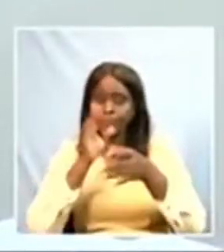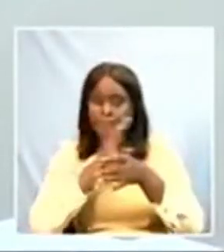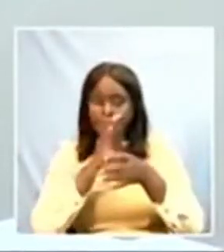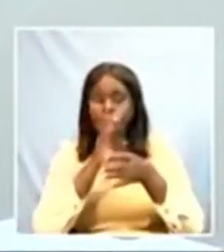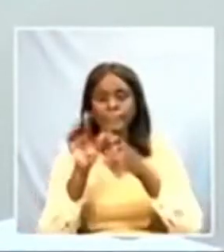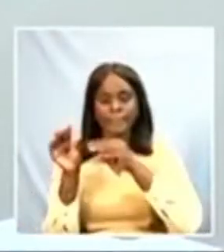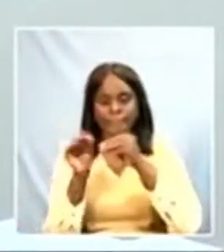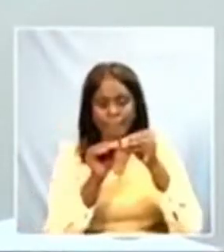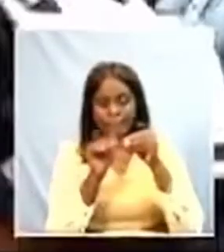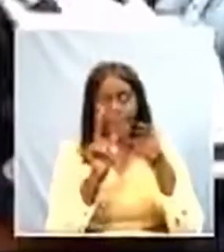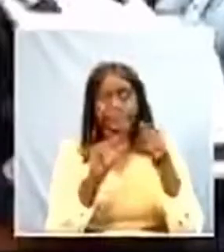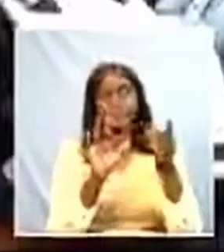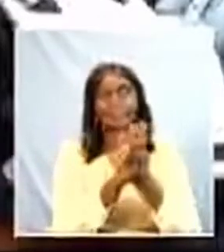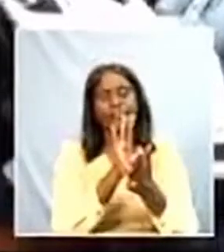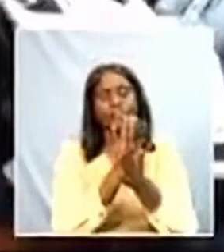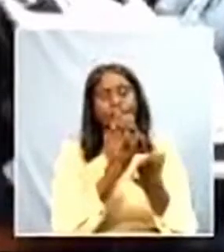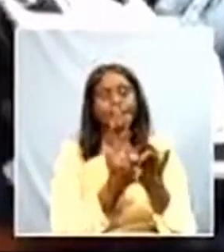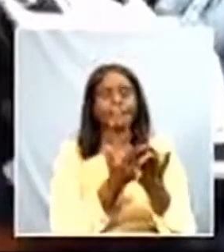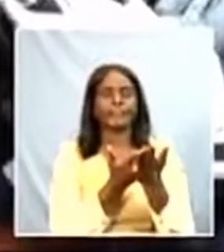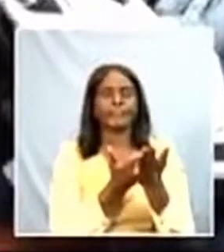us to speed.